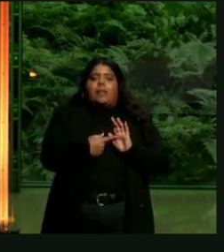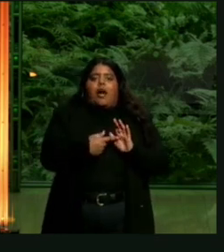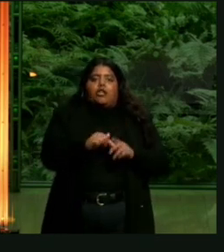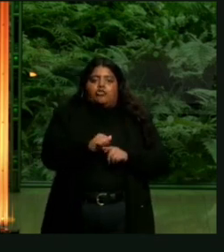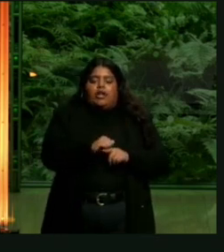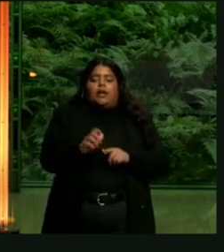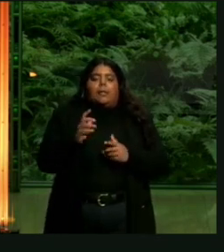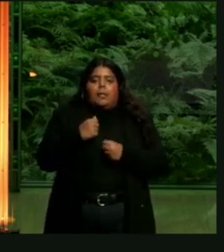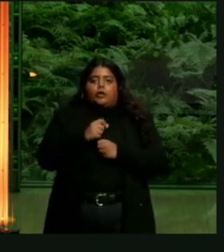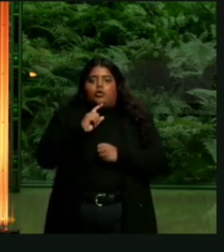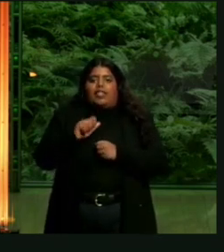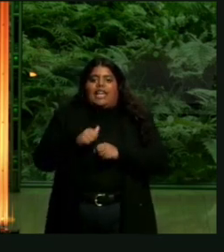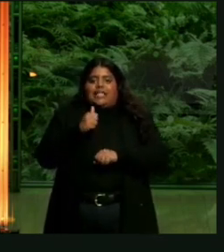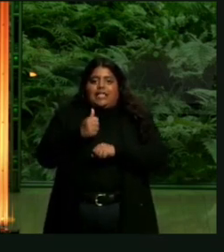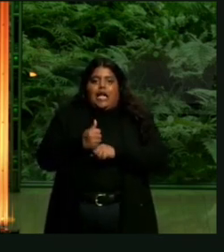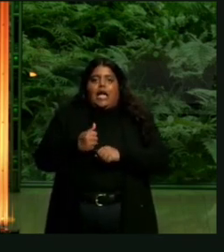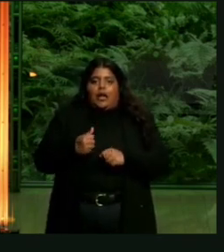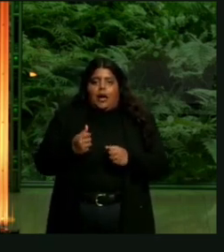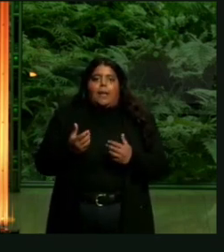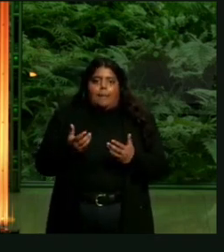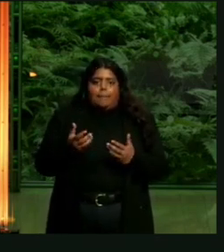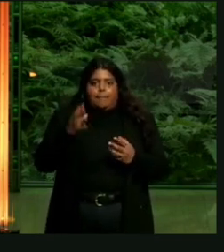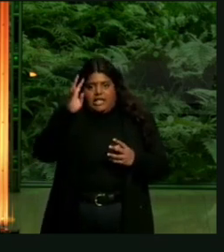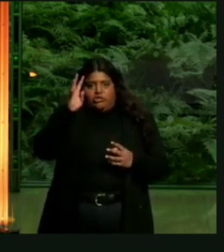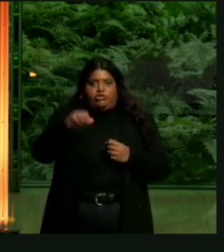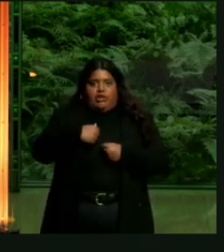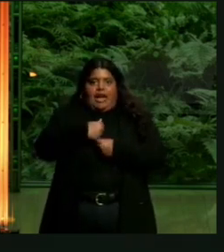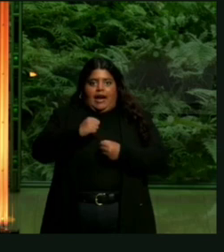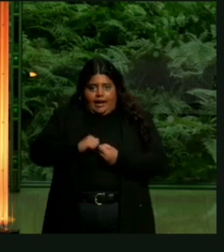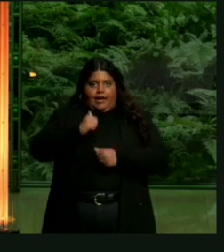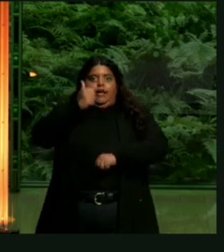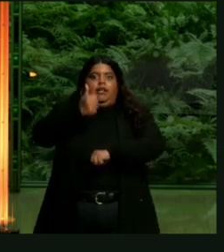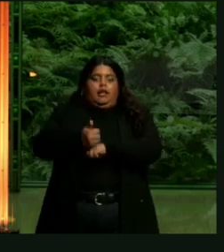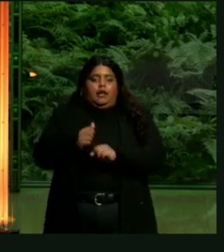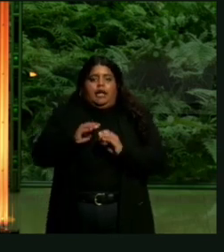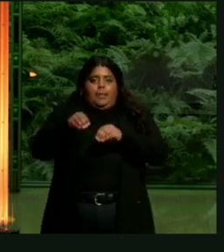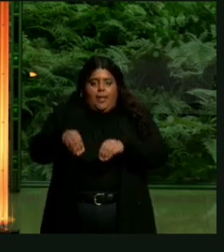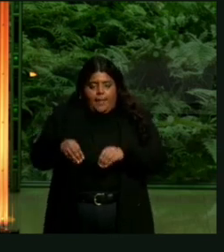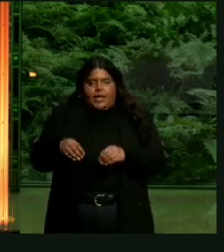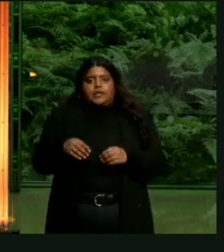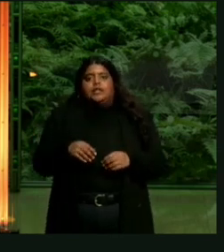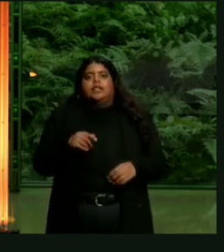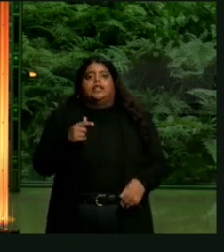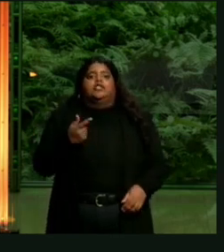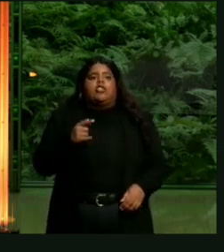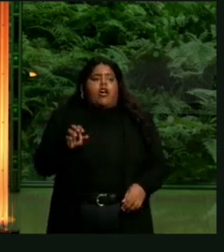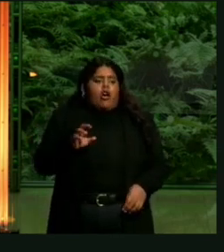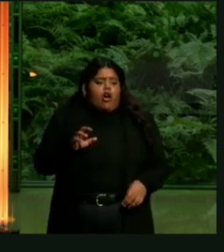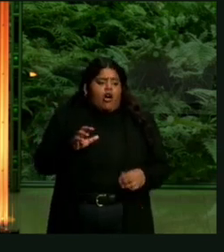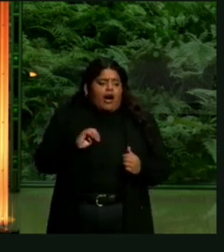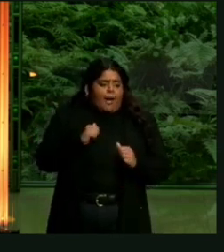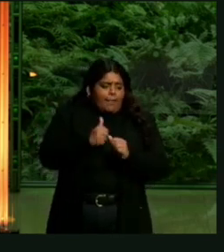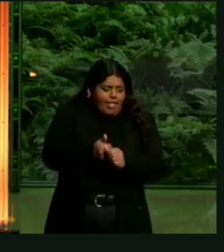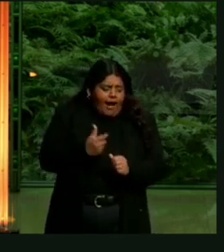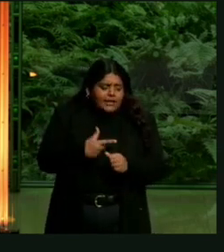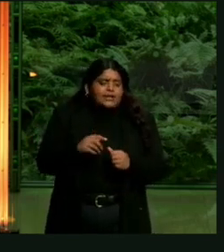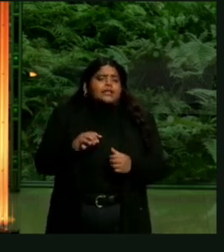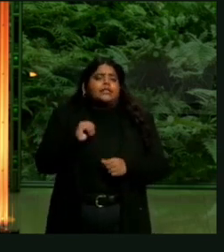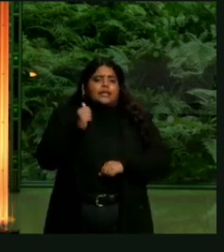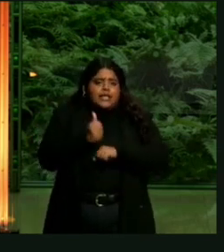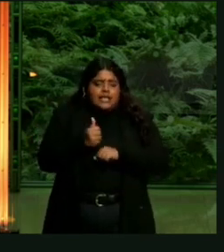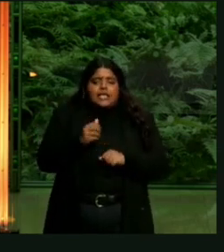that setup exists, GDPR compliance exists, to make, and that part is